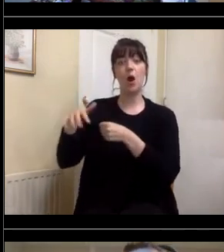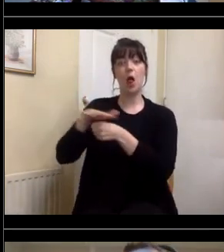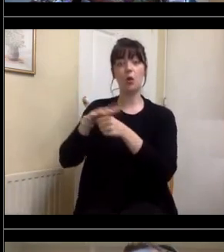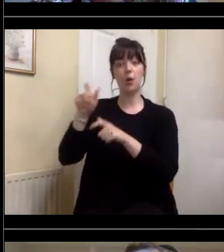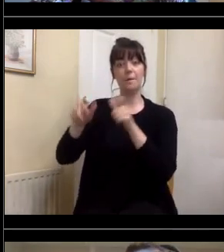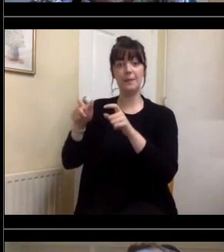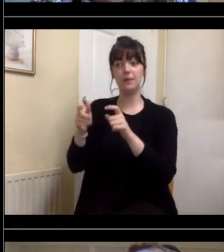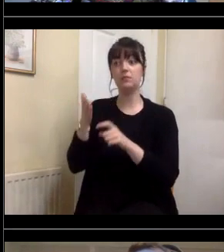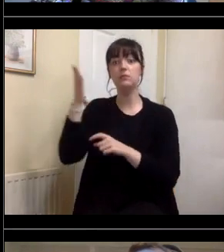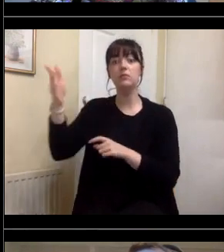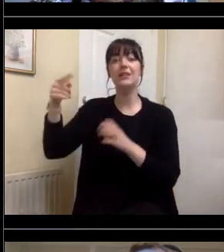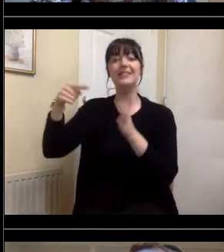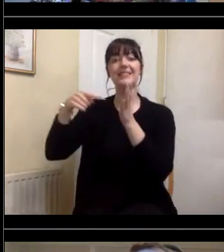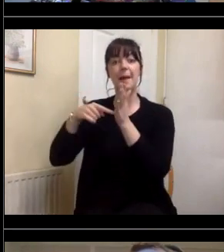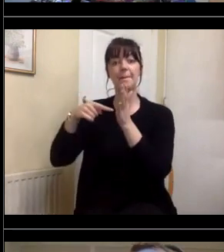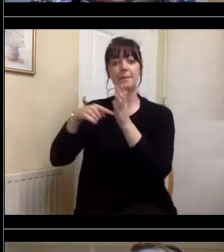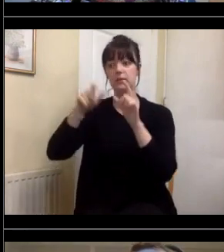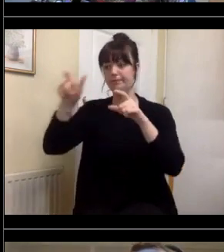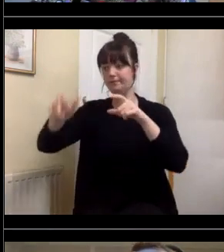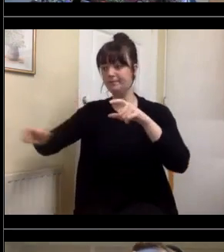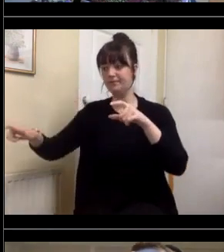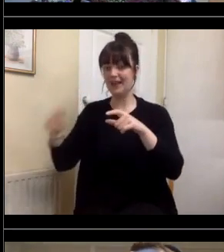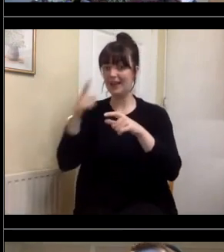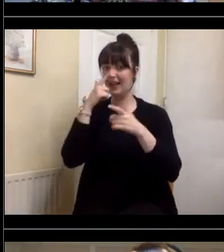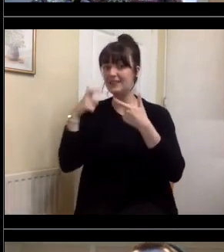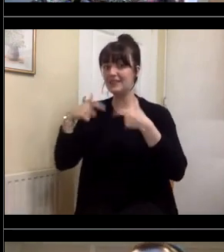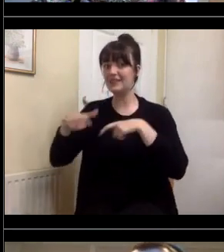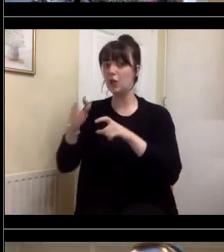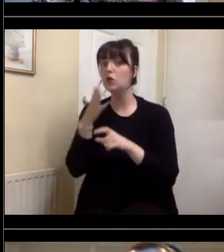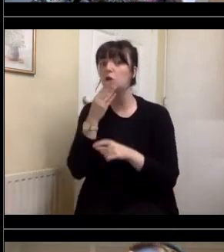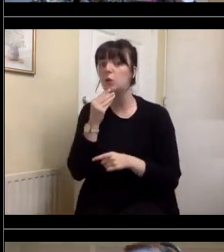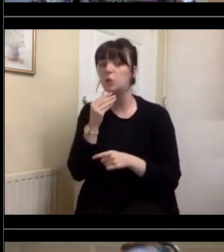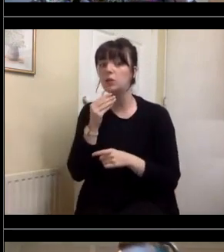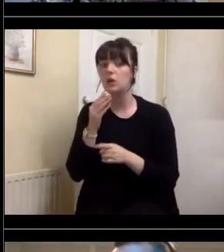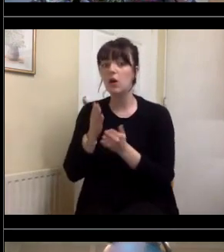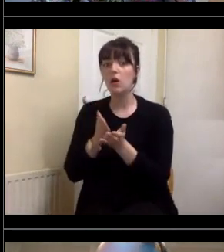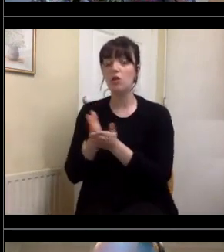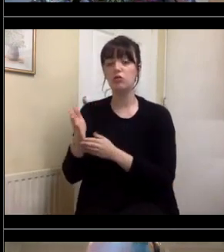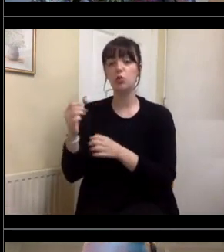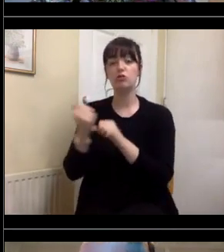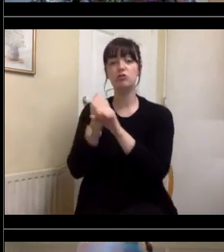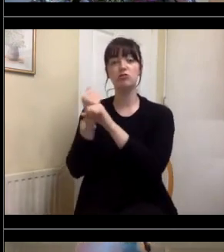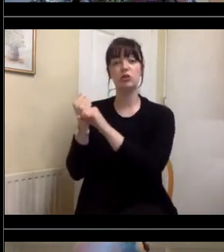Will they still be, they're asking, will they still be able to use this throughout the construction period?